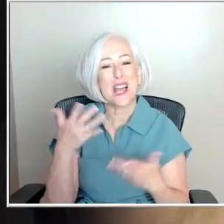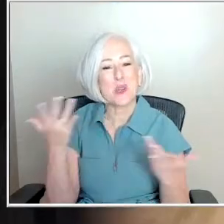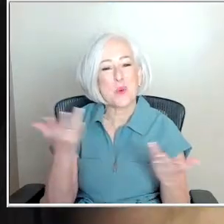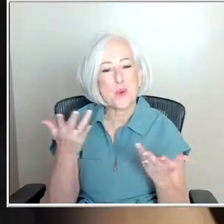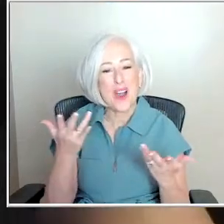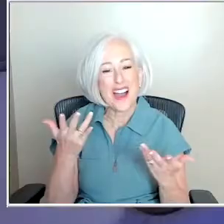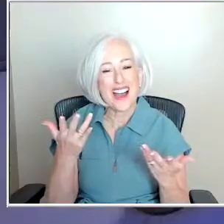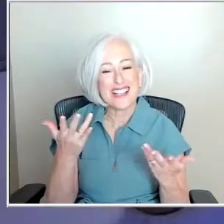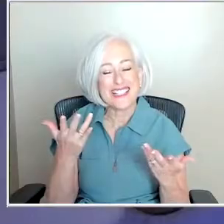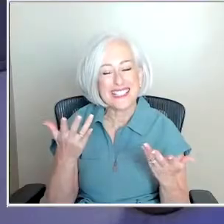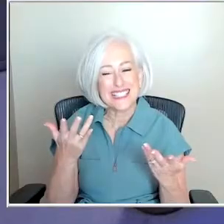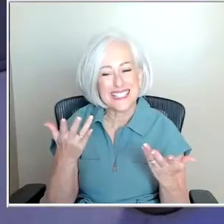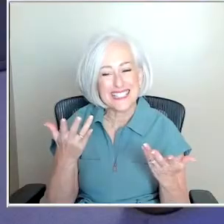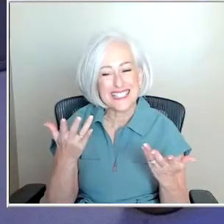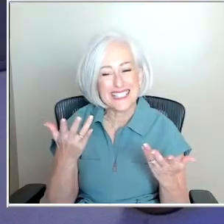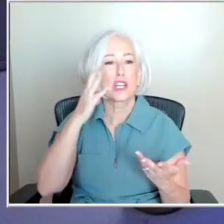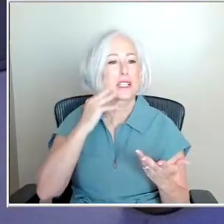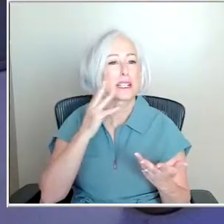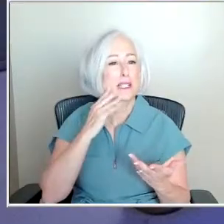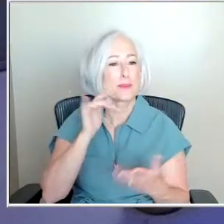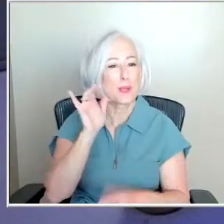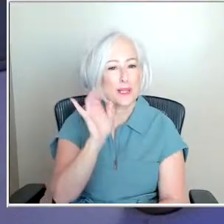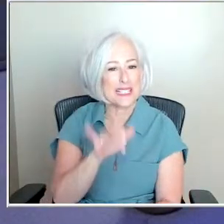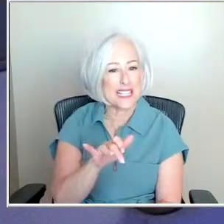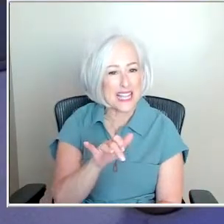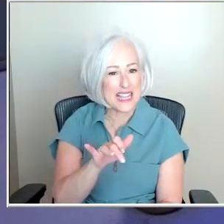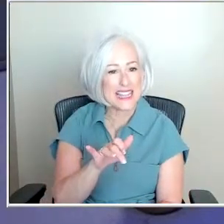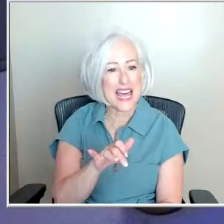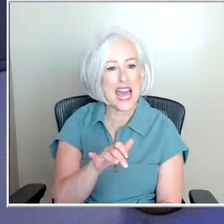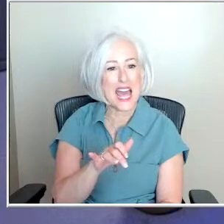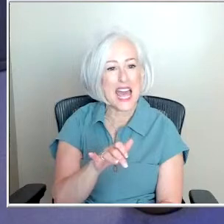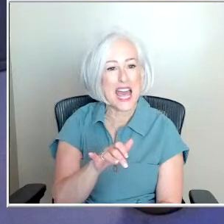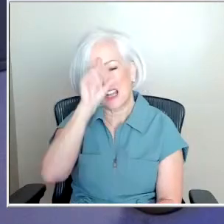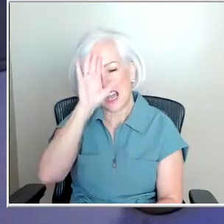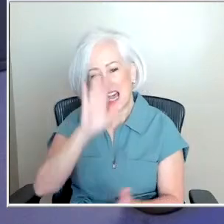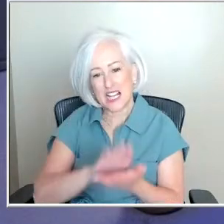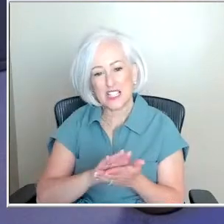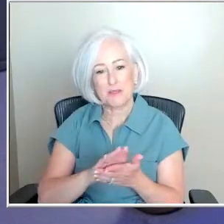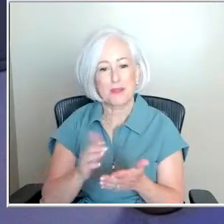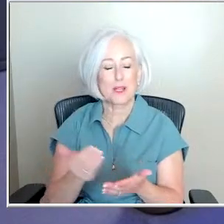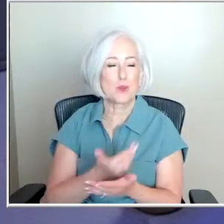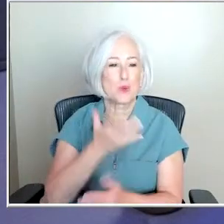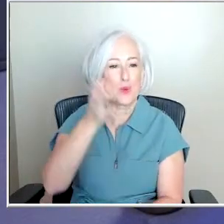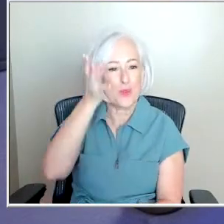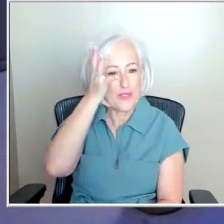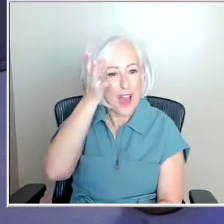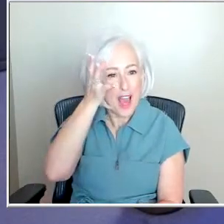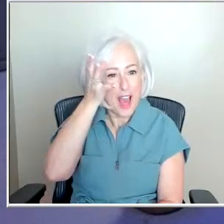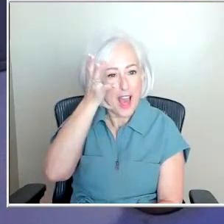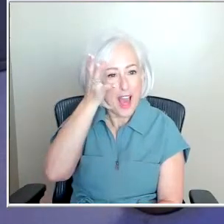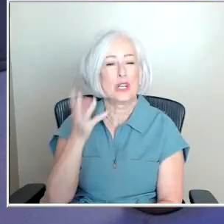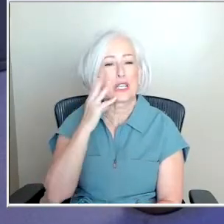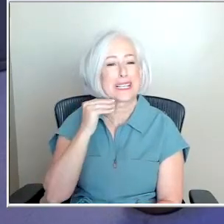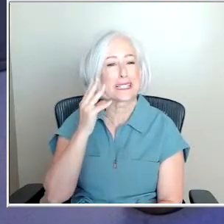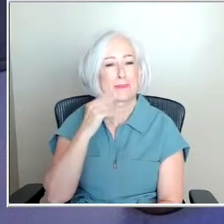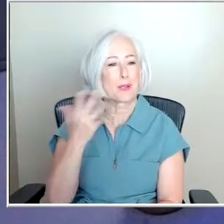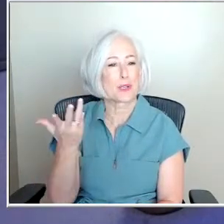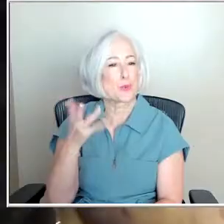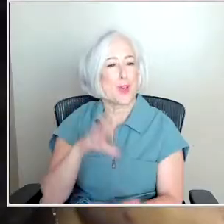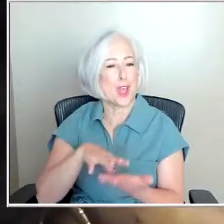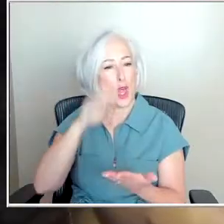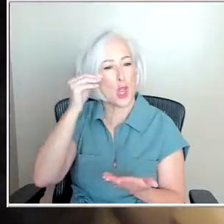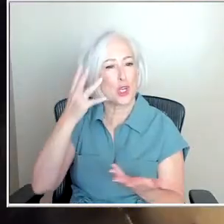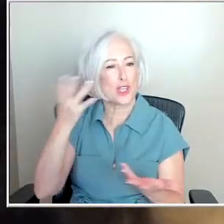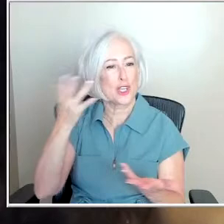kind of going through this, being a husband and a new father, and what have you learned from this? It's just a